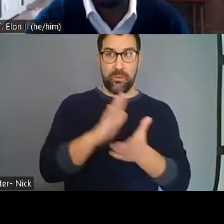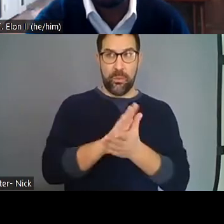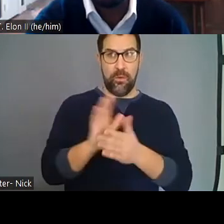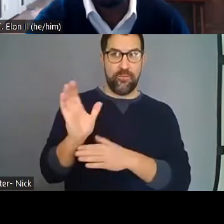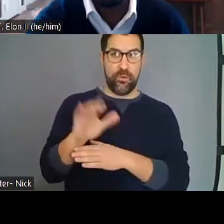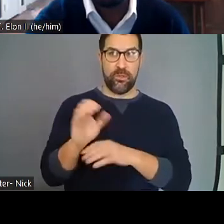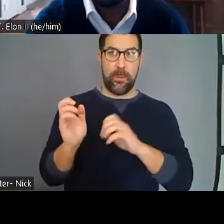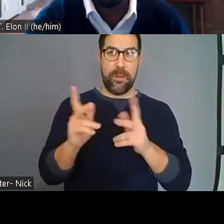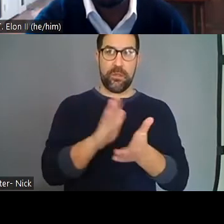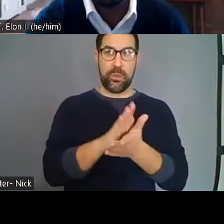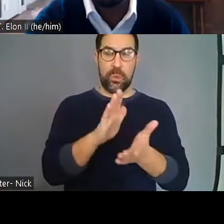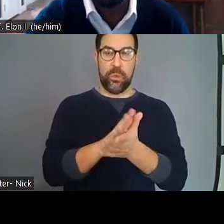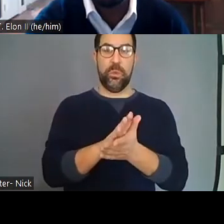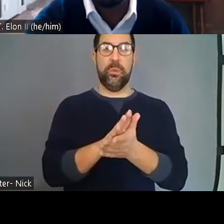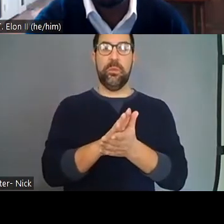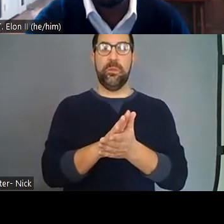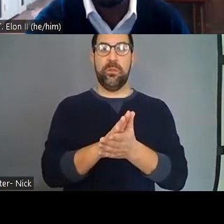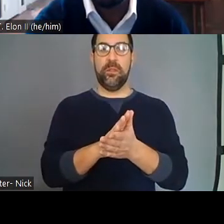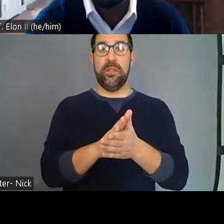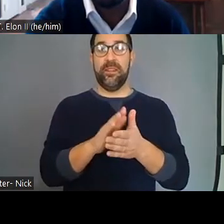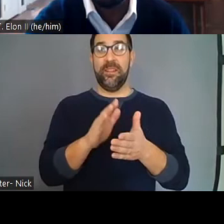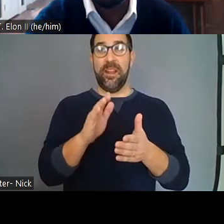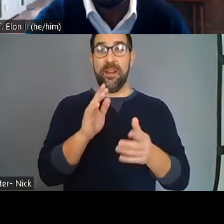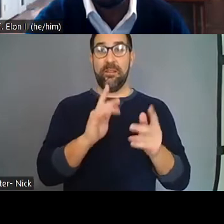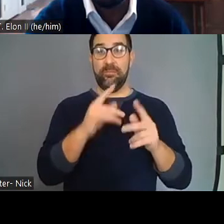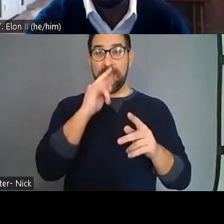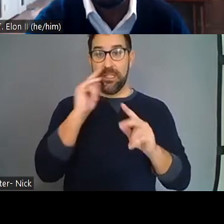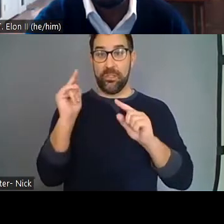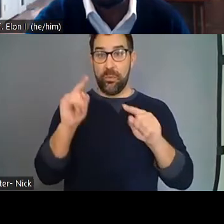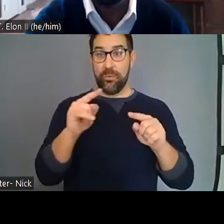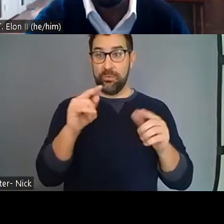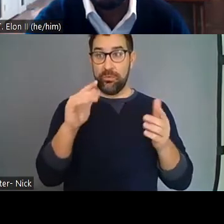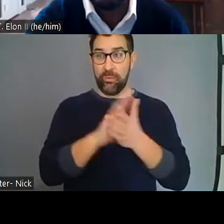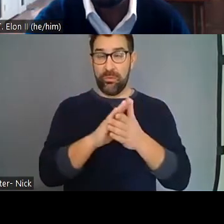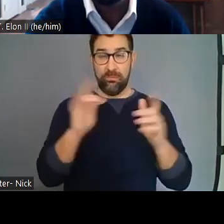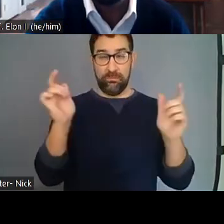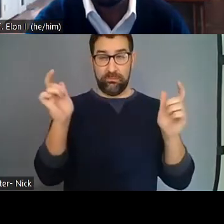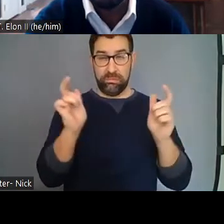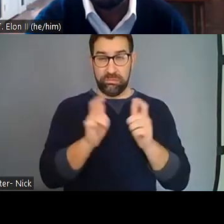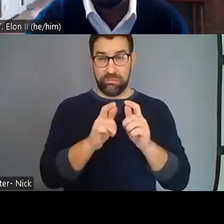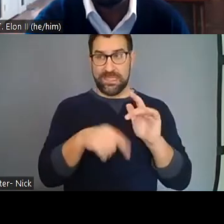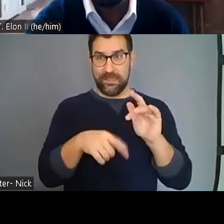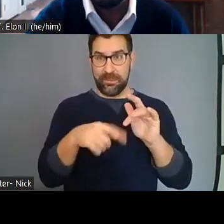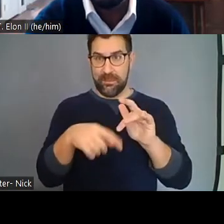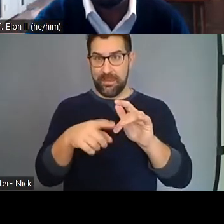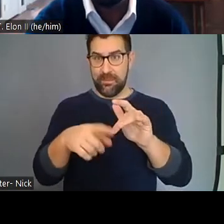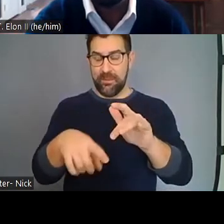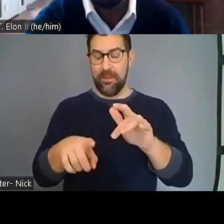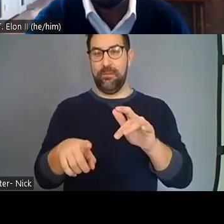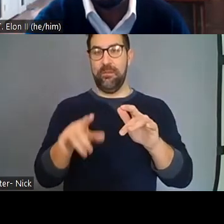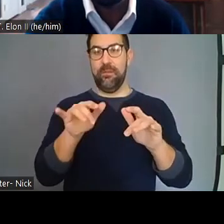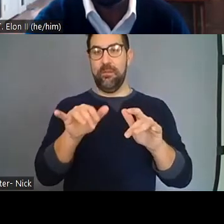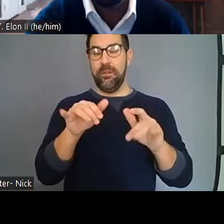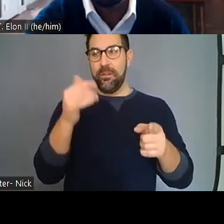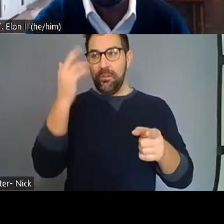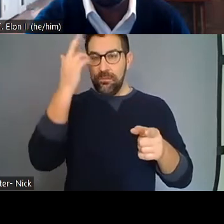school. And attendance rates dropped incredibly. And that is when we